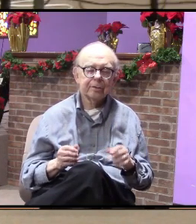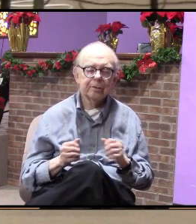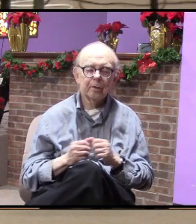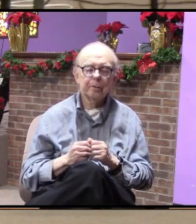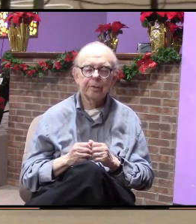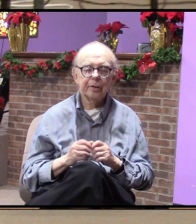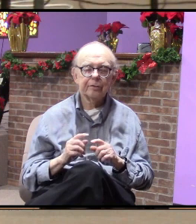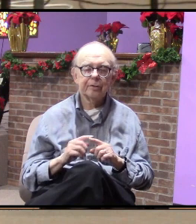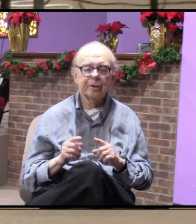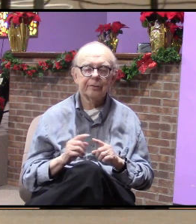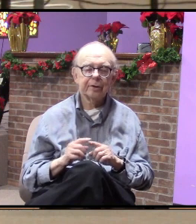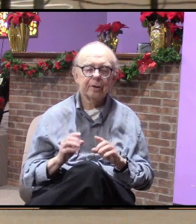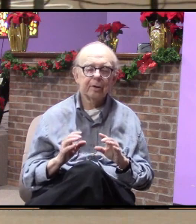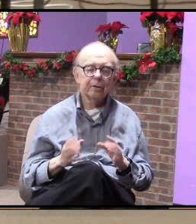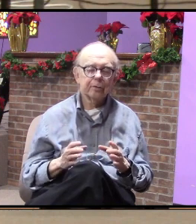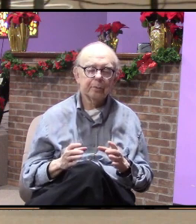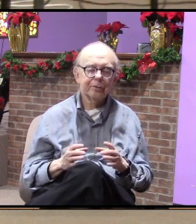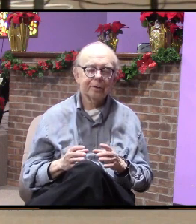LBGTQRSTXB